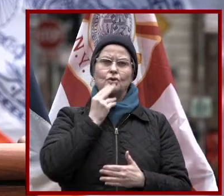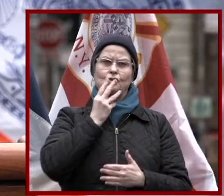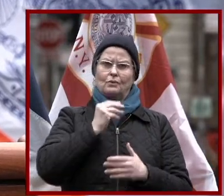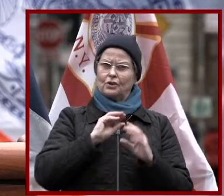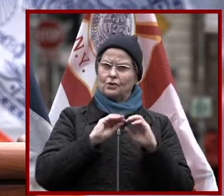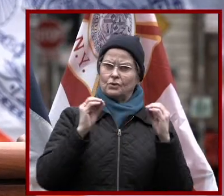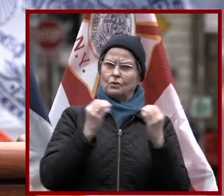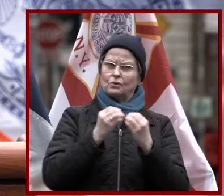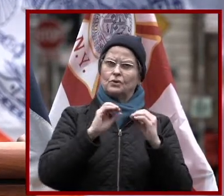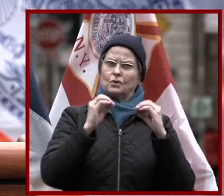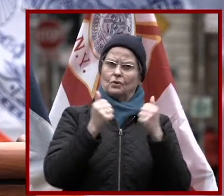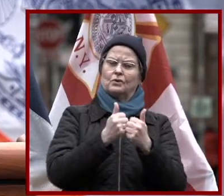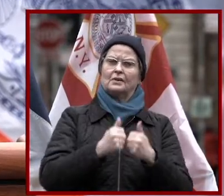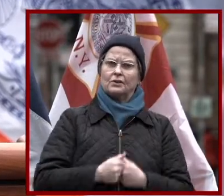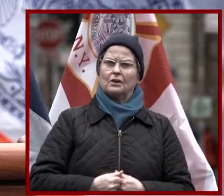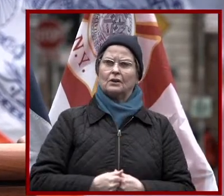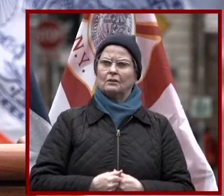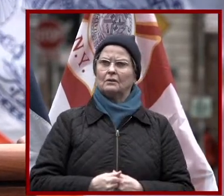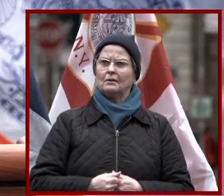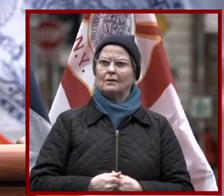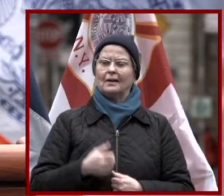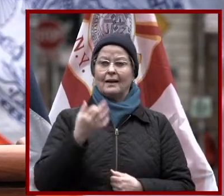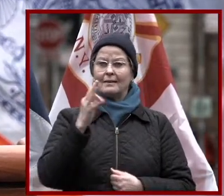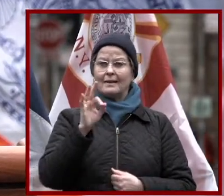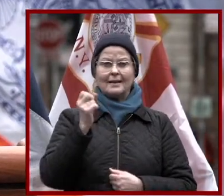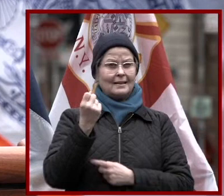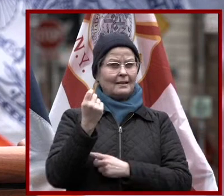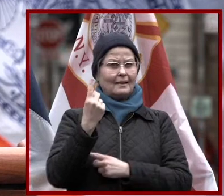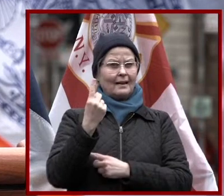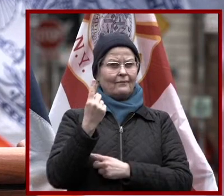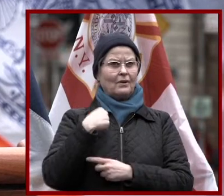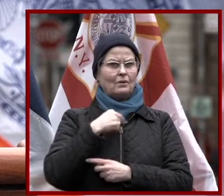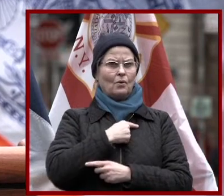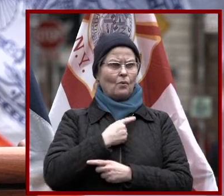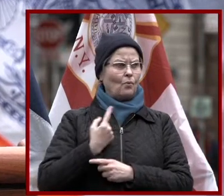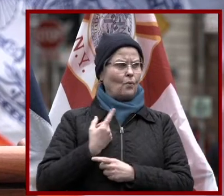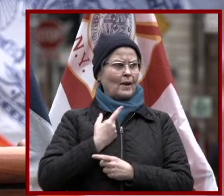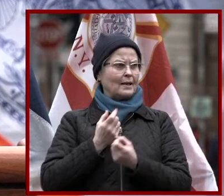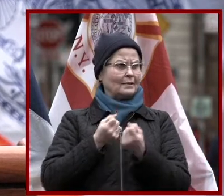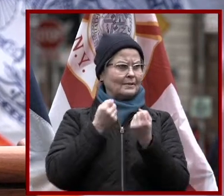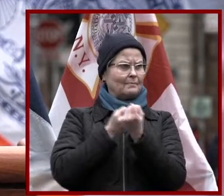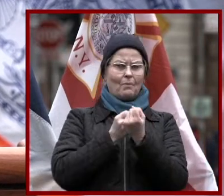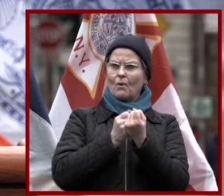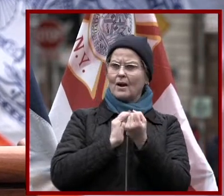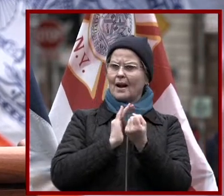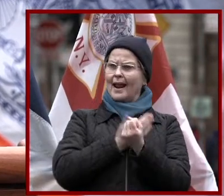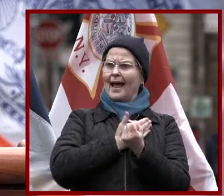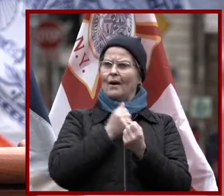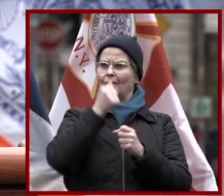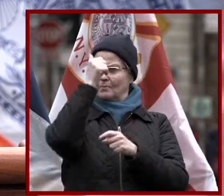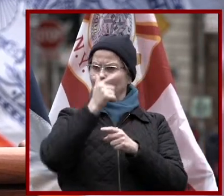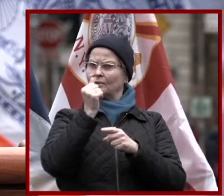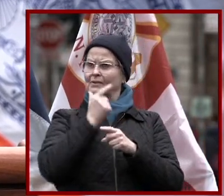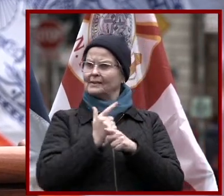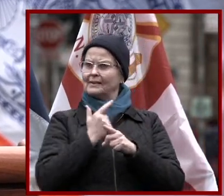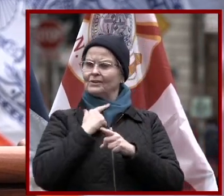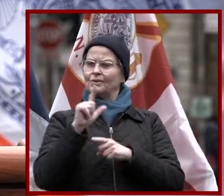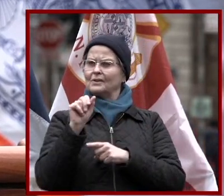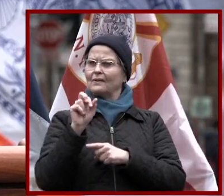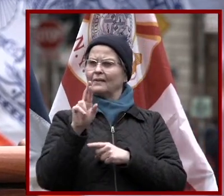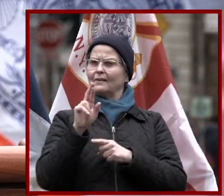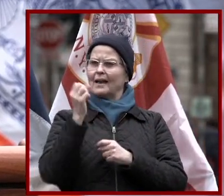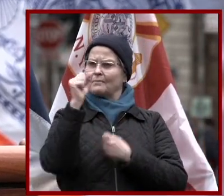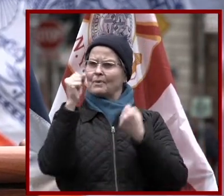inequity, and bias. In 1911, we stood side by side with our brothers and sisters in the labor